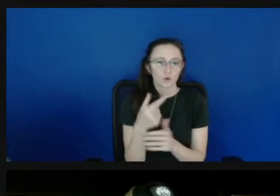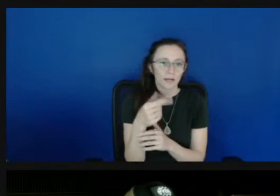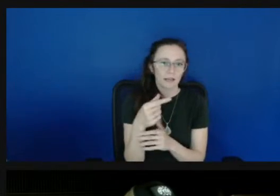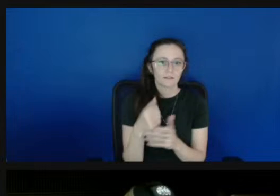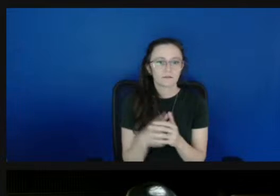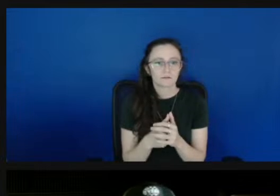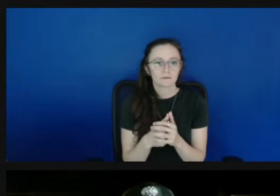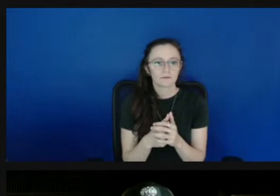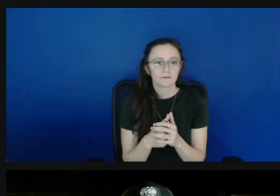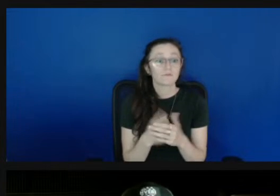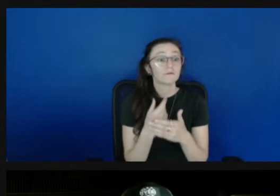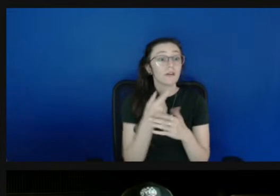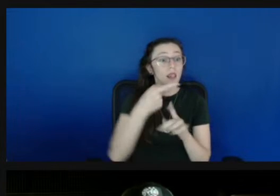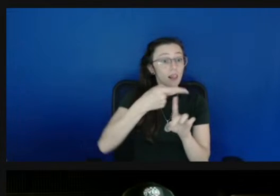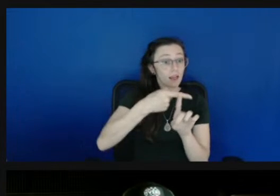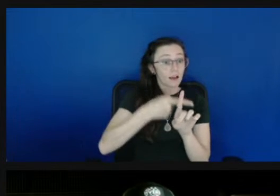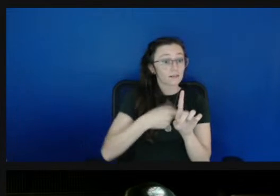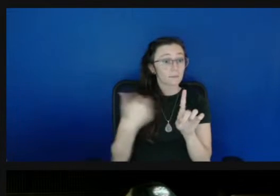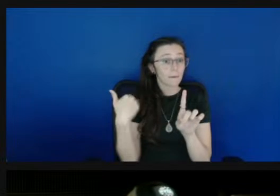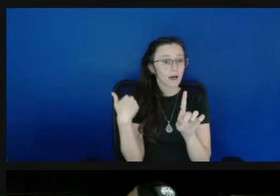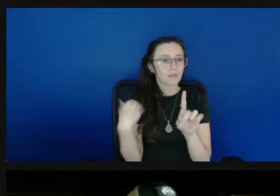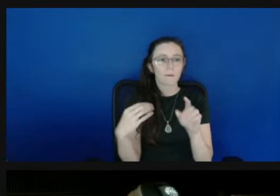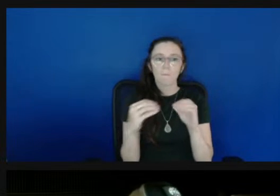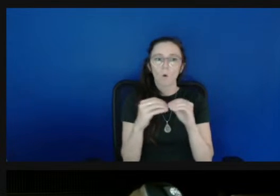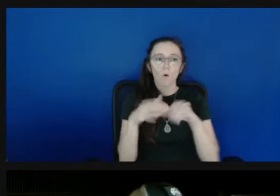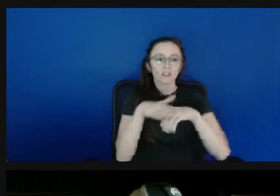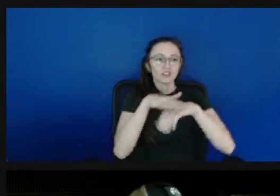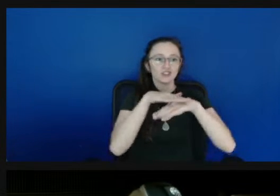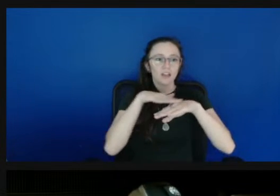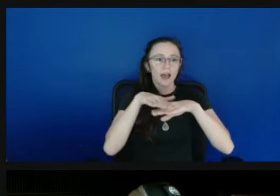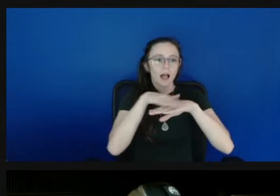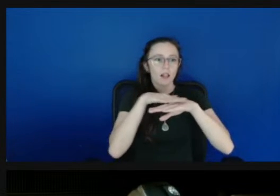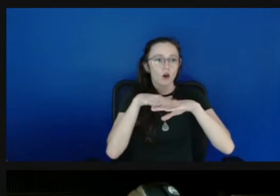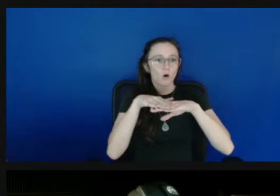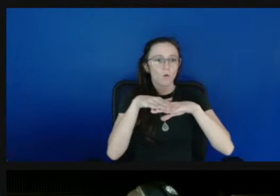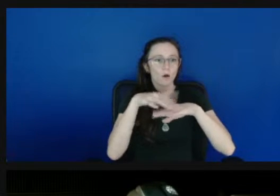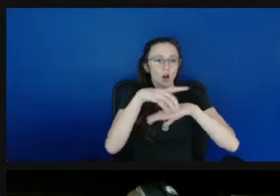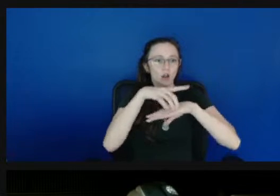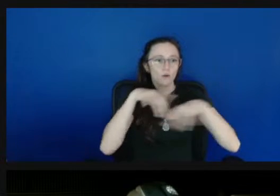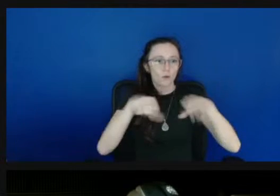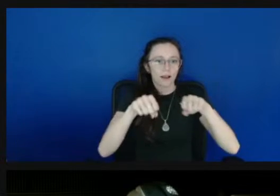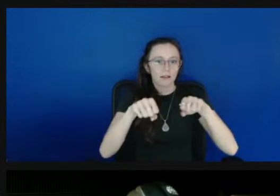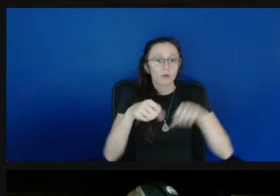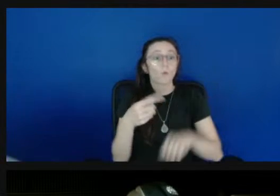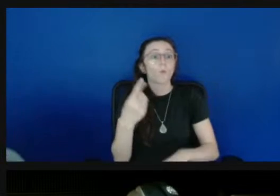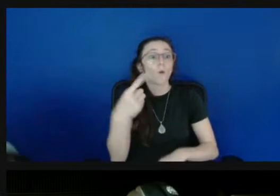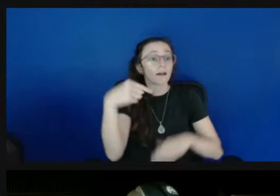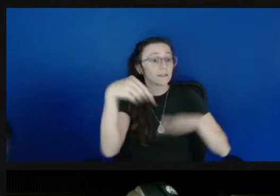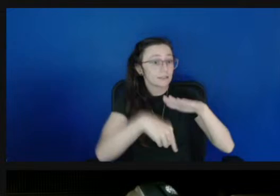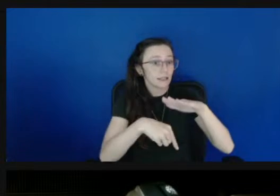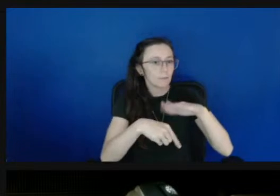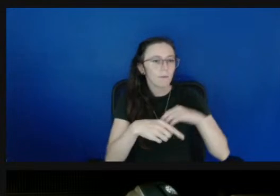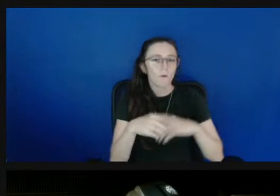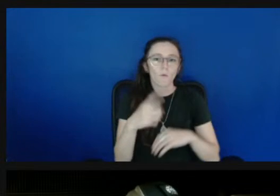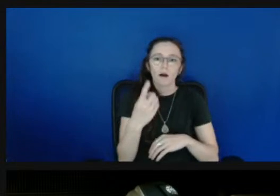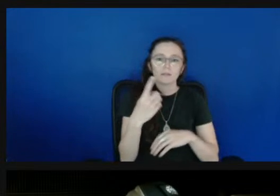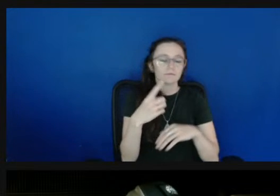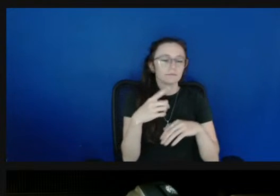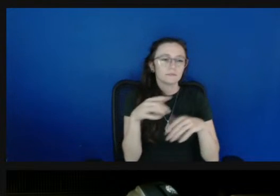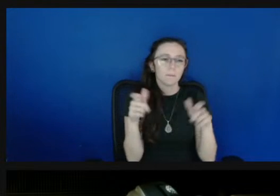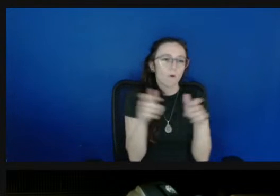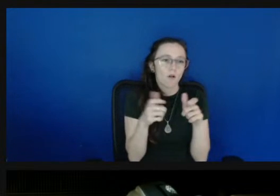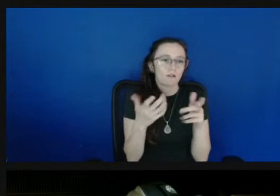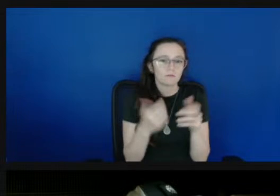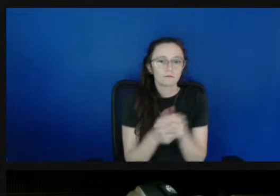For the last month, mostly shallow earthquakes, not very many deep ones, maybe one very small one. And there is that very